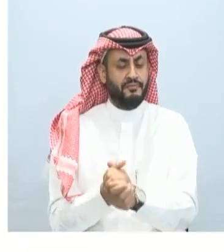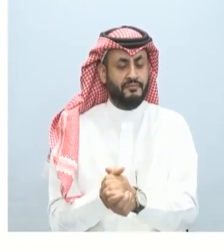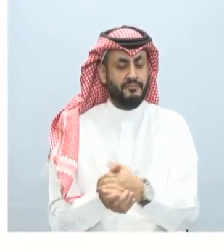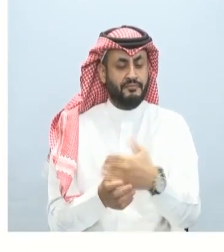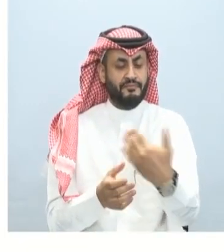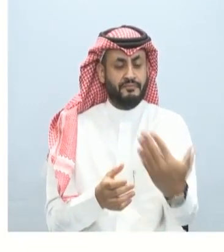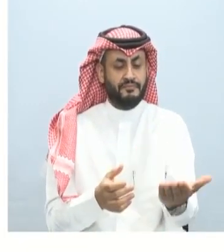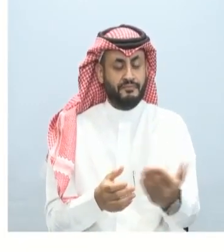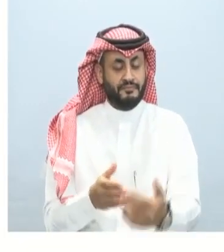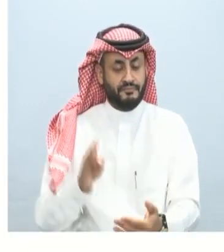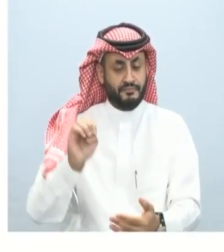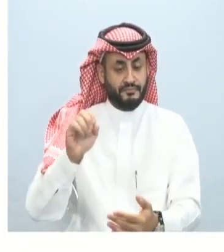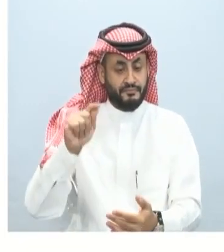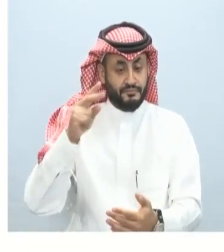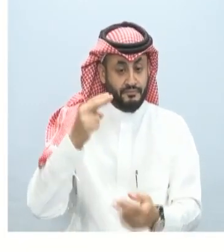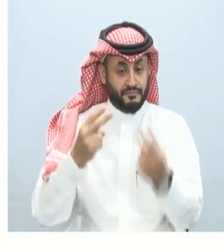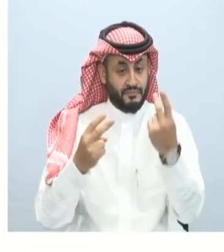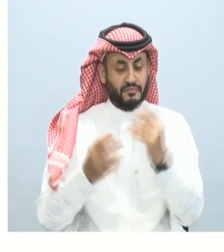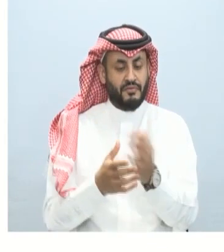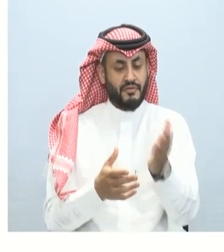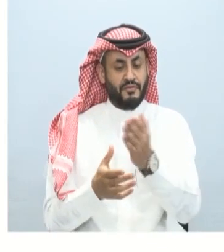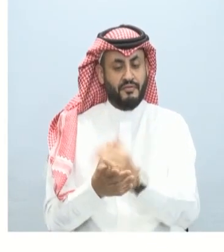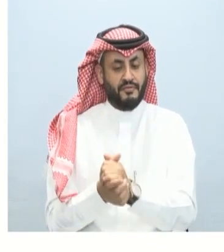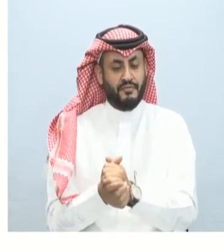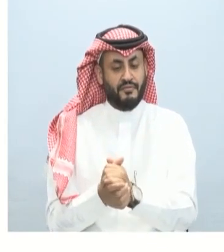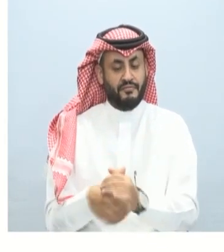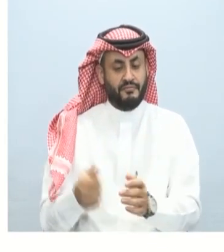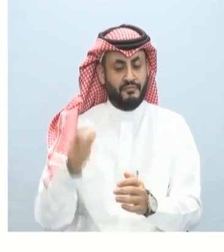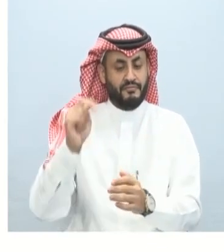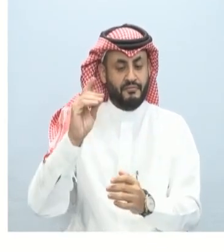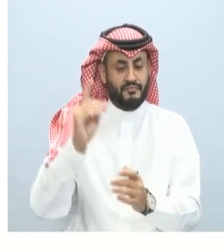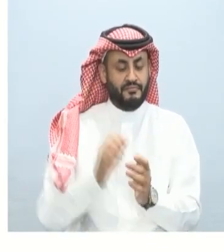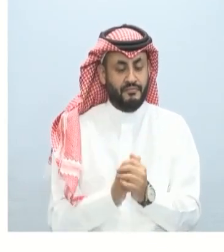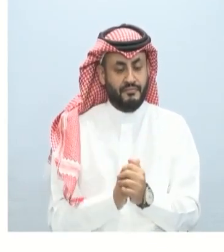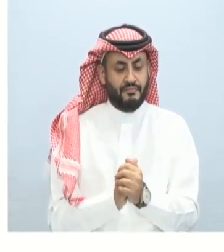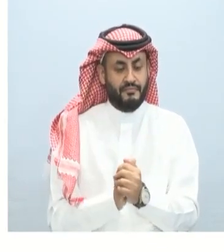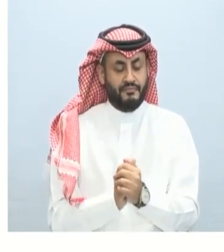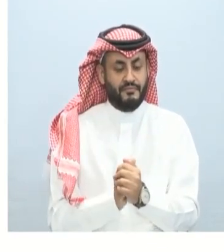example, that both Beijing and Shanghai, are cities in China.